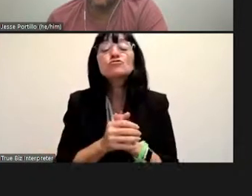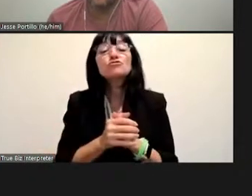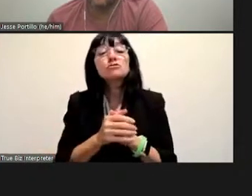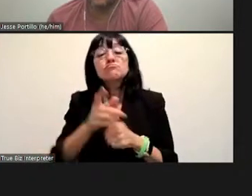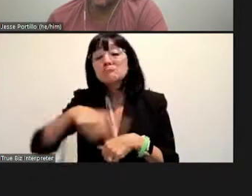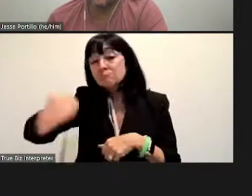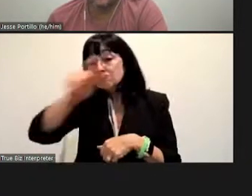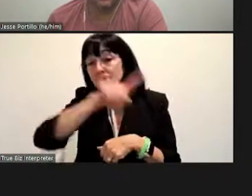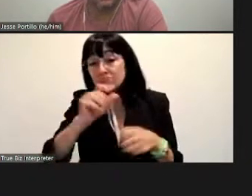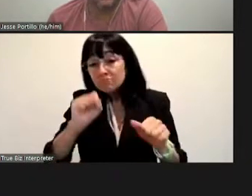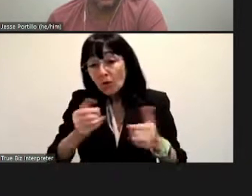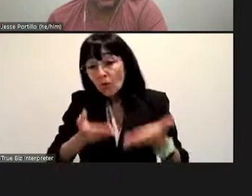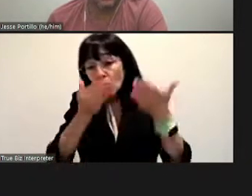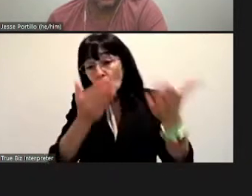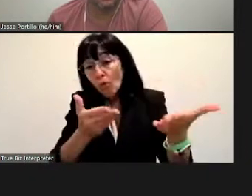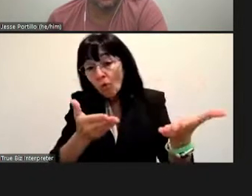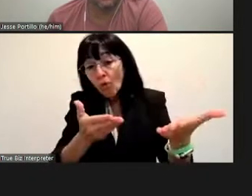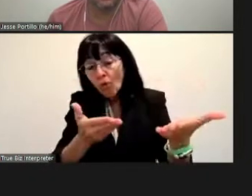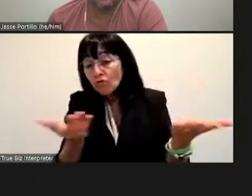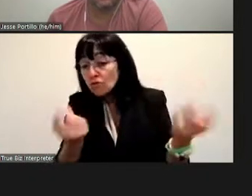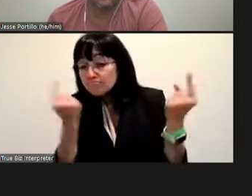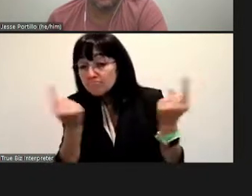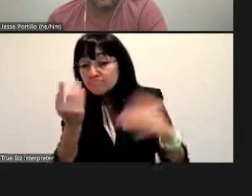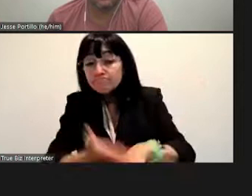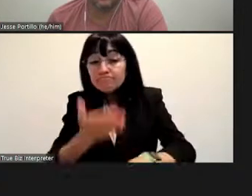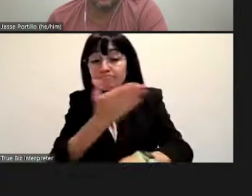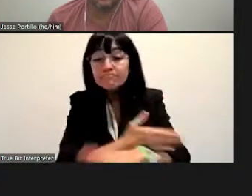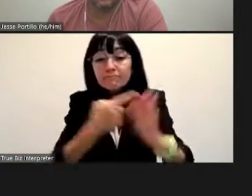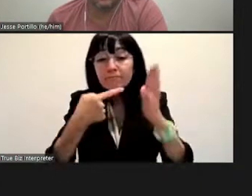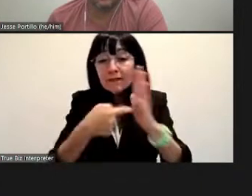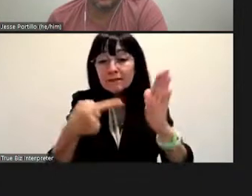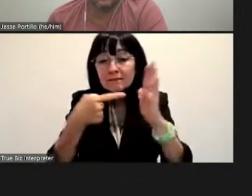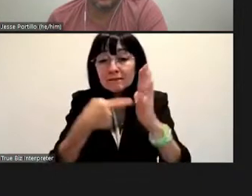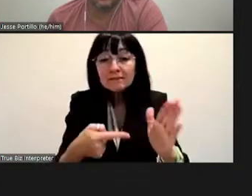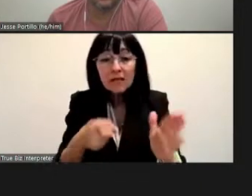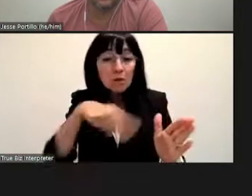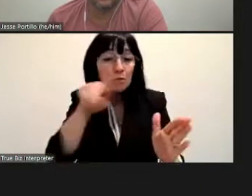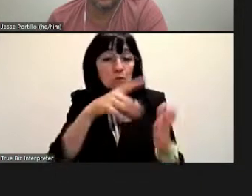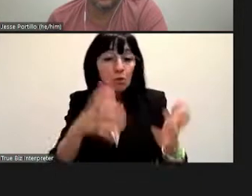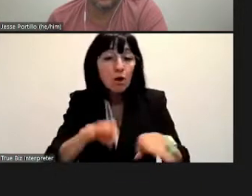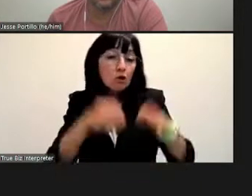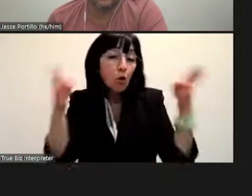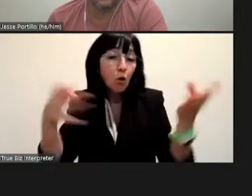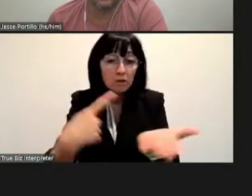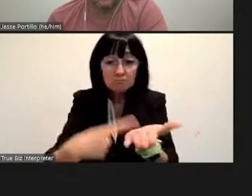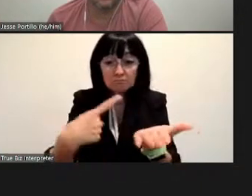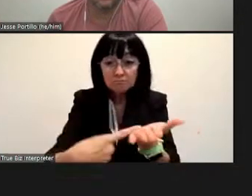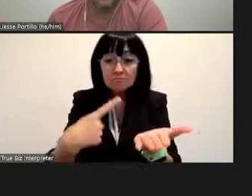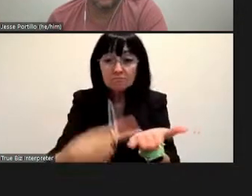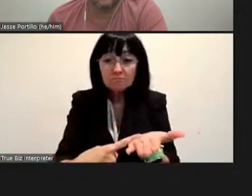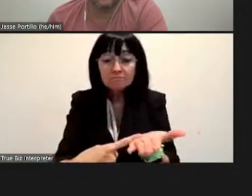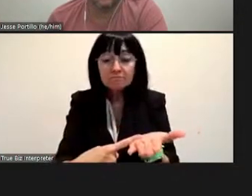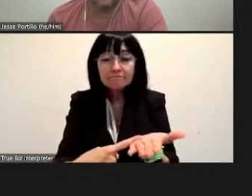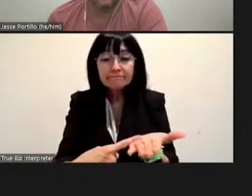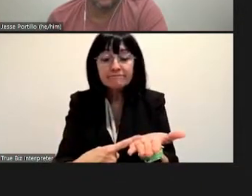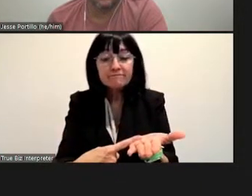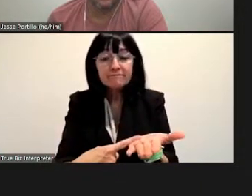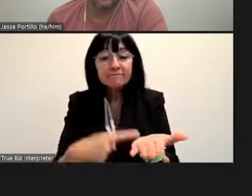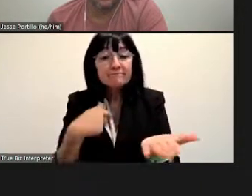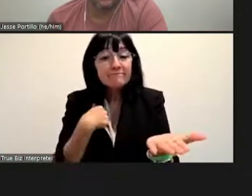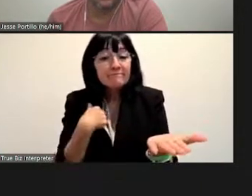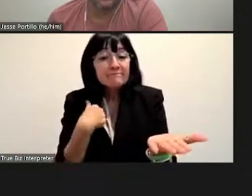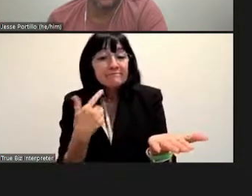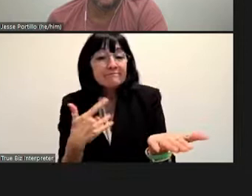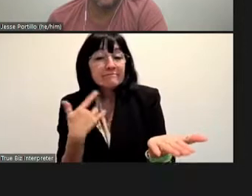better examples, or if there's something that I haven't brought up that you would like to discuss with the group. Because I think having